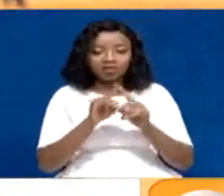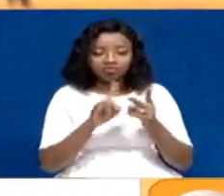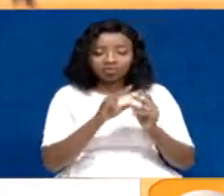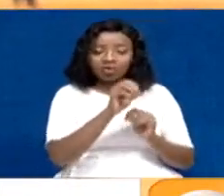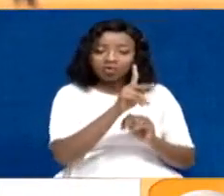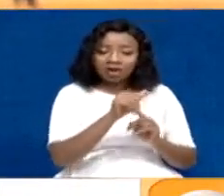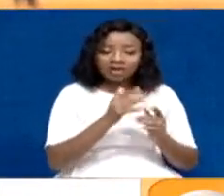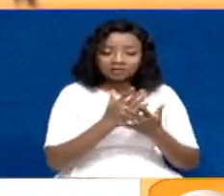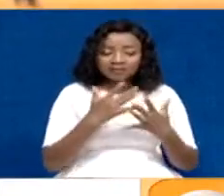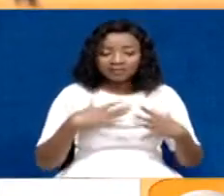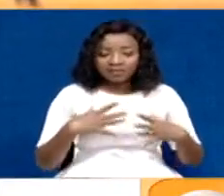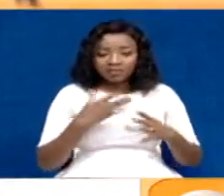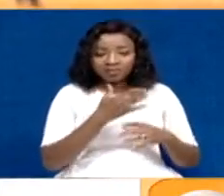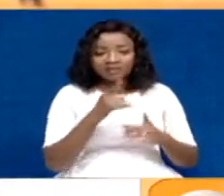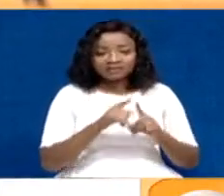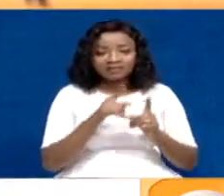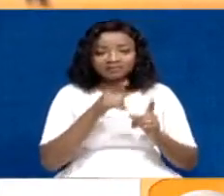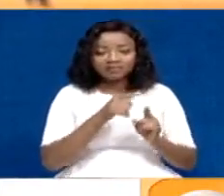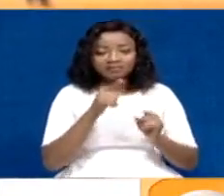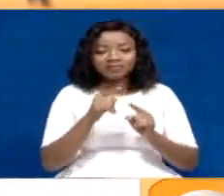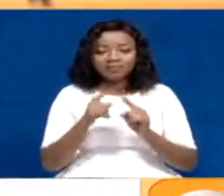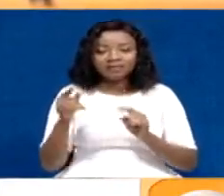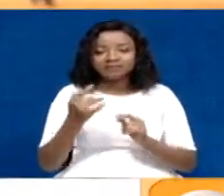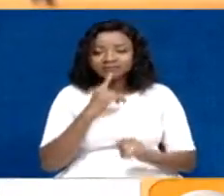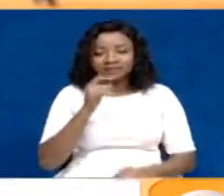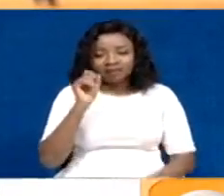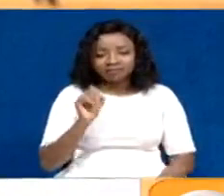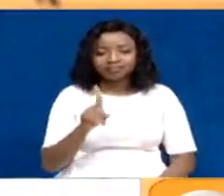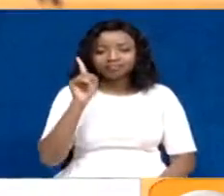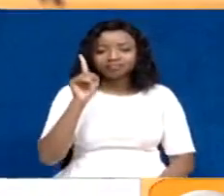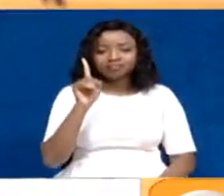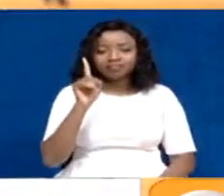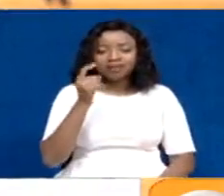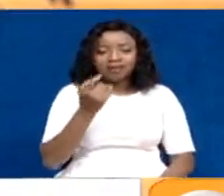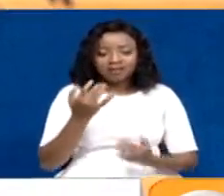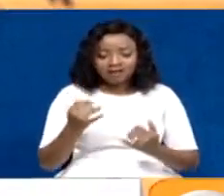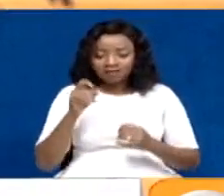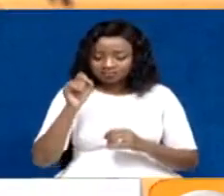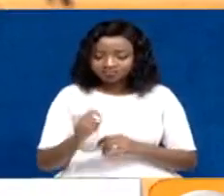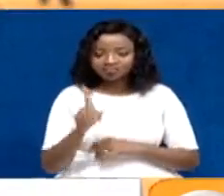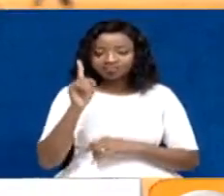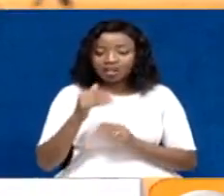Kenya Alliance. Wiper leader Kalonzo Musyoka says he has learned his lesson and that this time he will